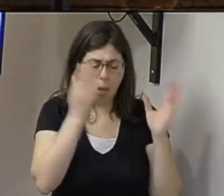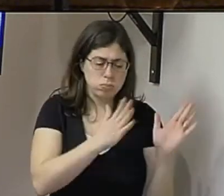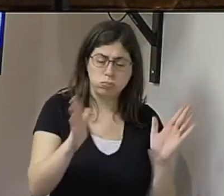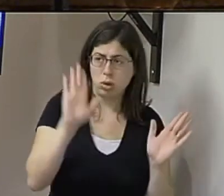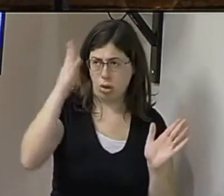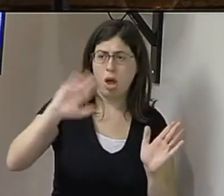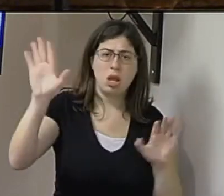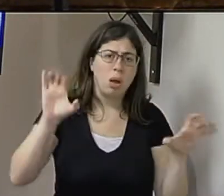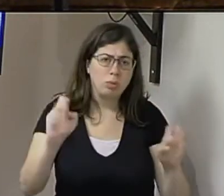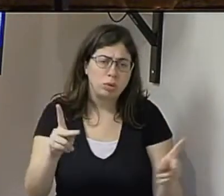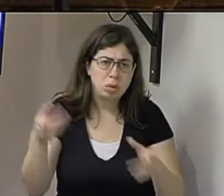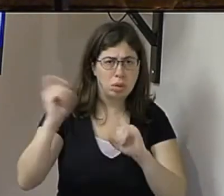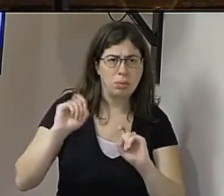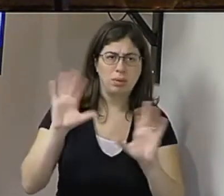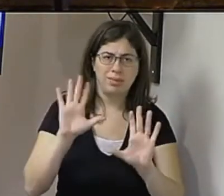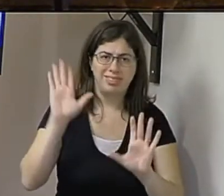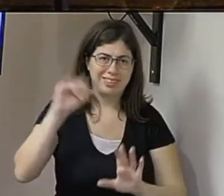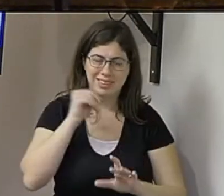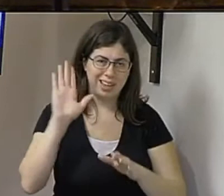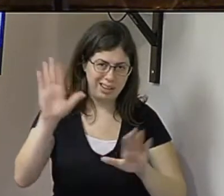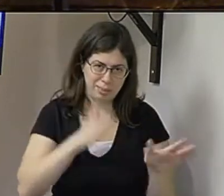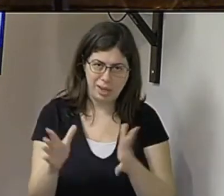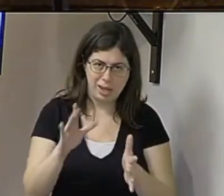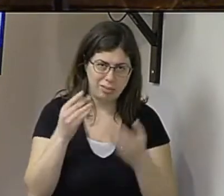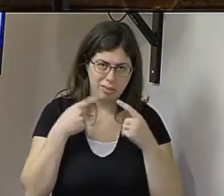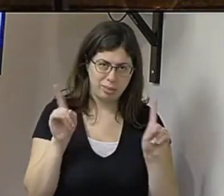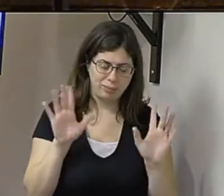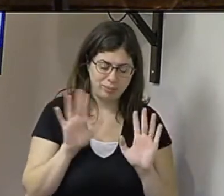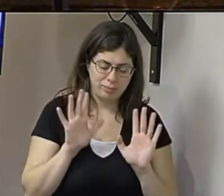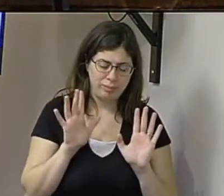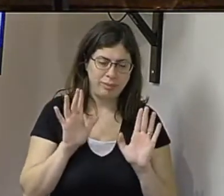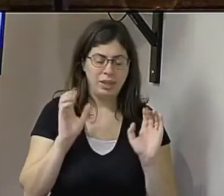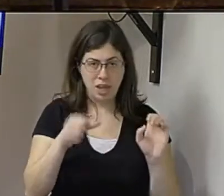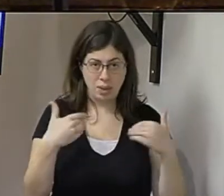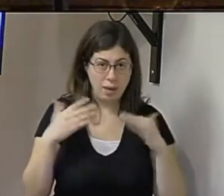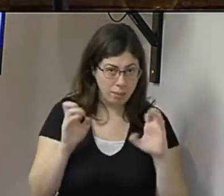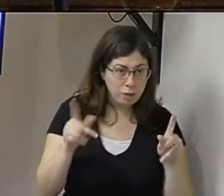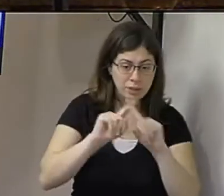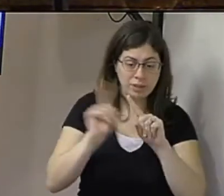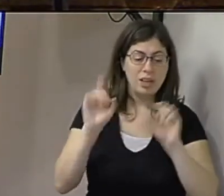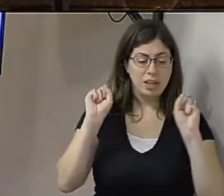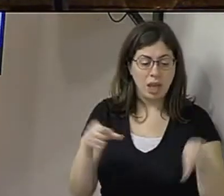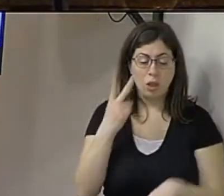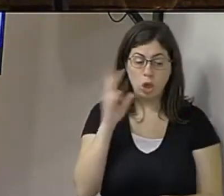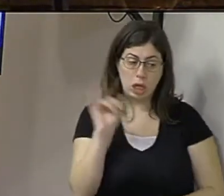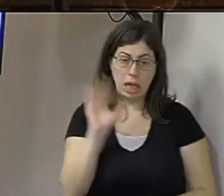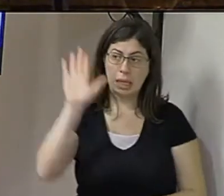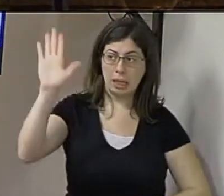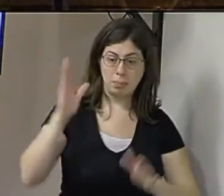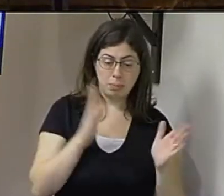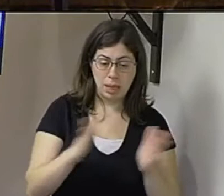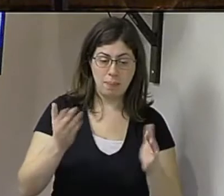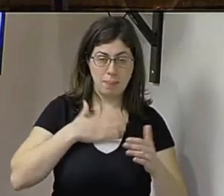God, but that's not the way God's plan gets accomplished, y'all. Yeah, do we have opportunities all the time to do what seems like God's plan in our own